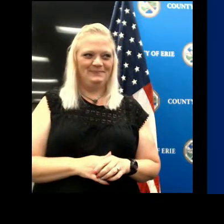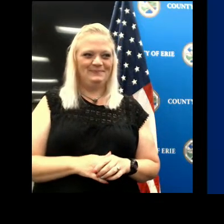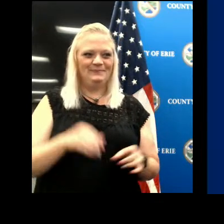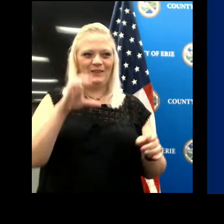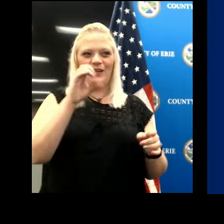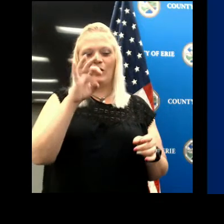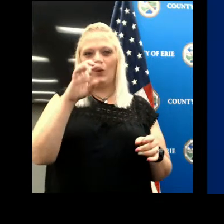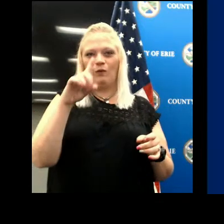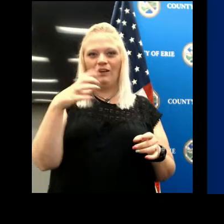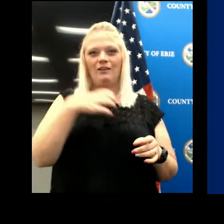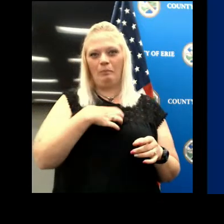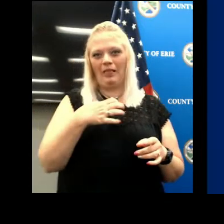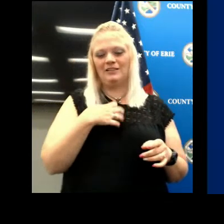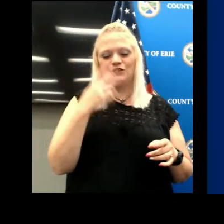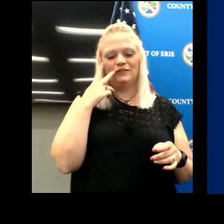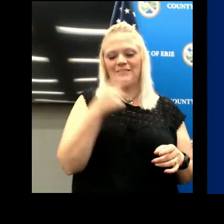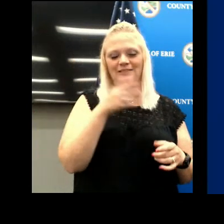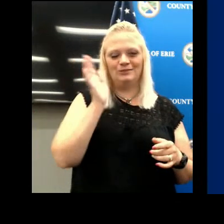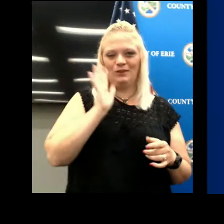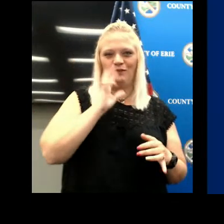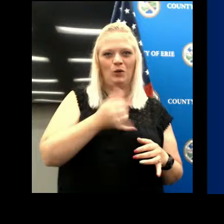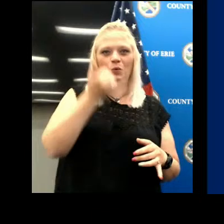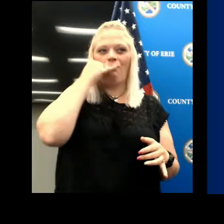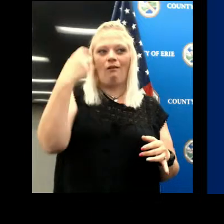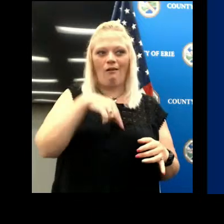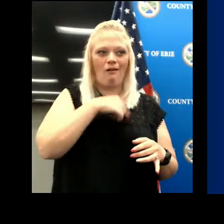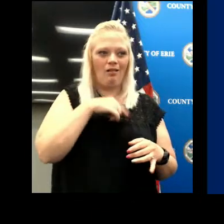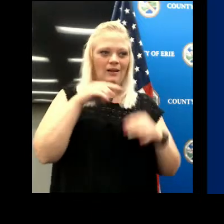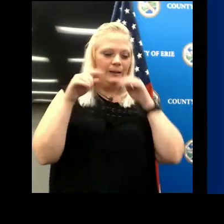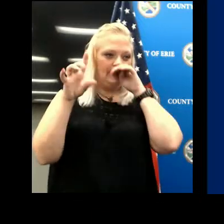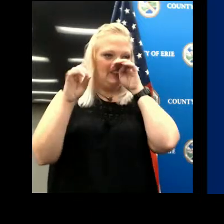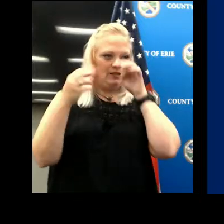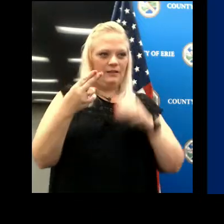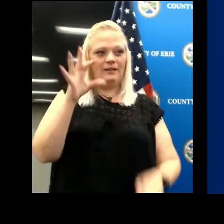COVID-related complaints, you've seen this thing before. You can call us at the Department of Health at